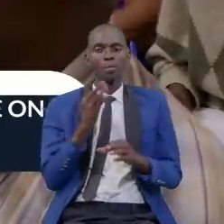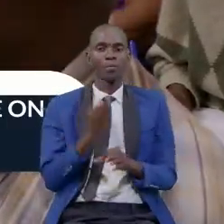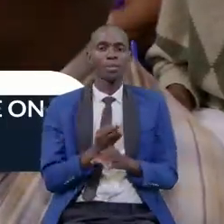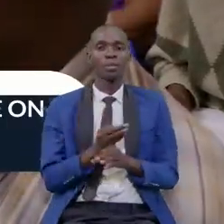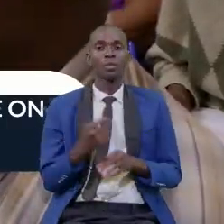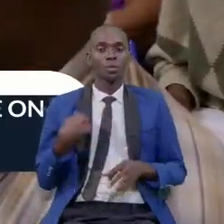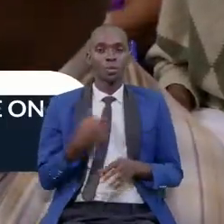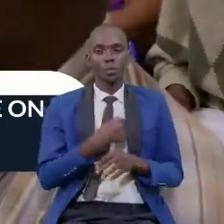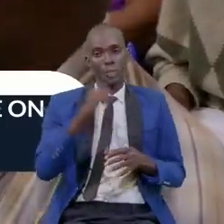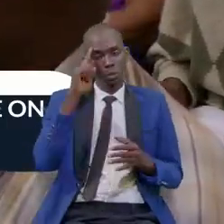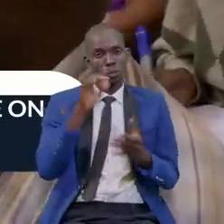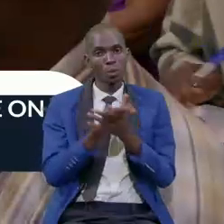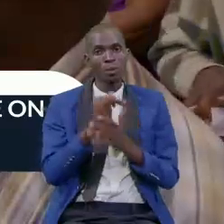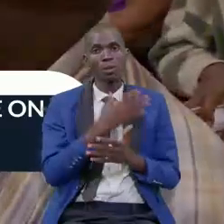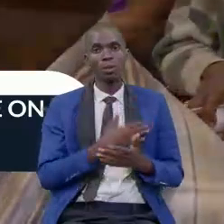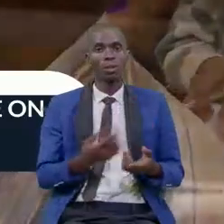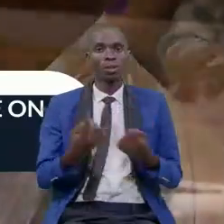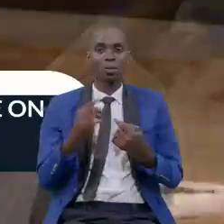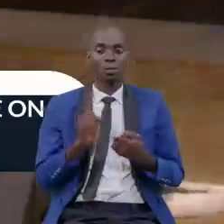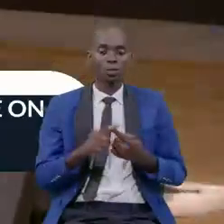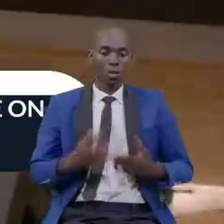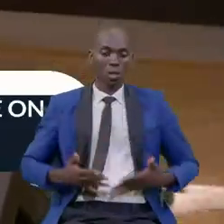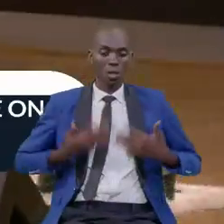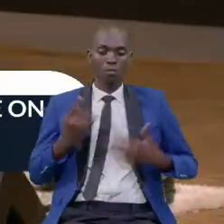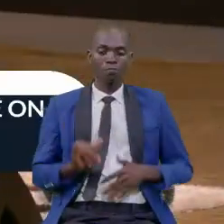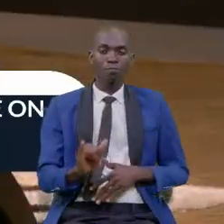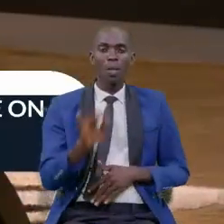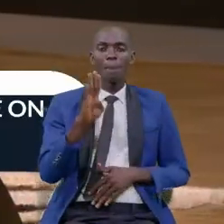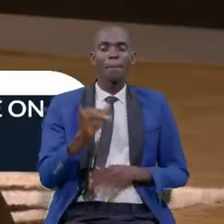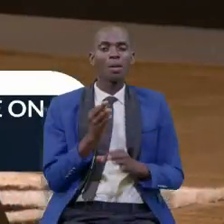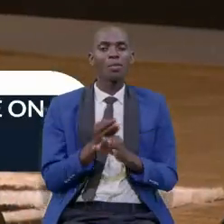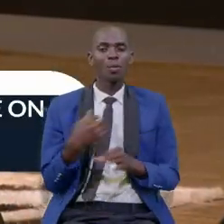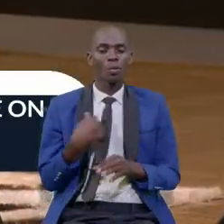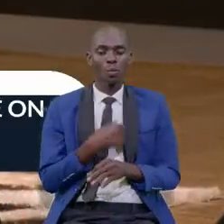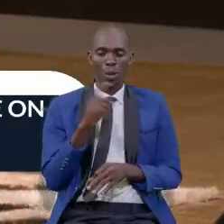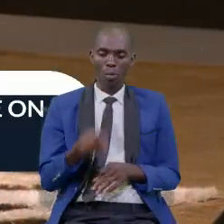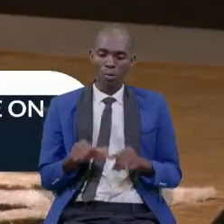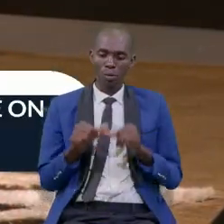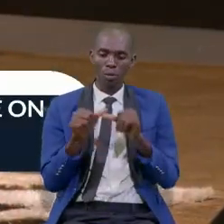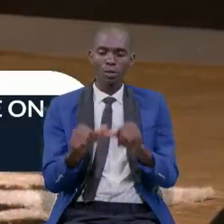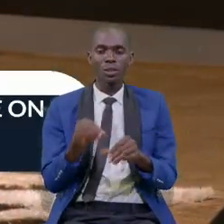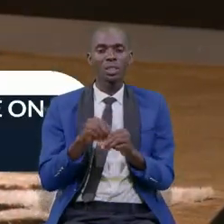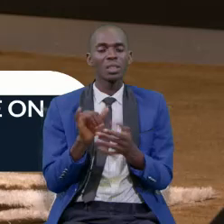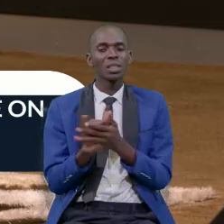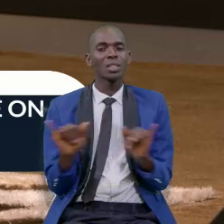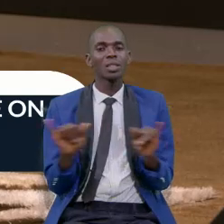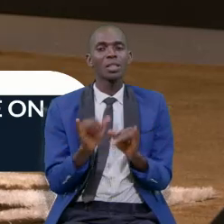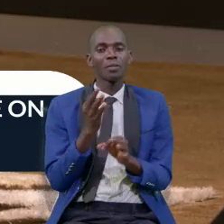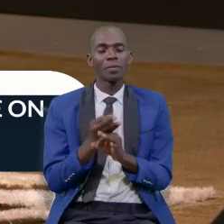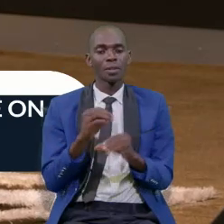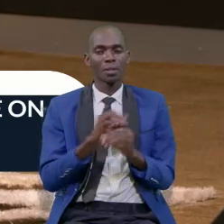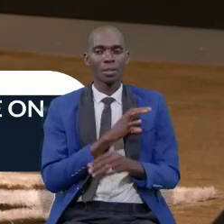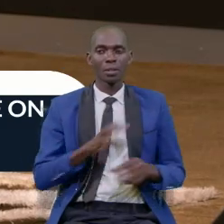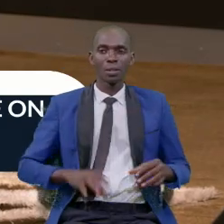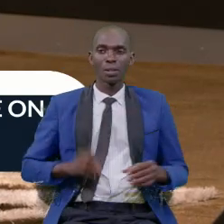believe that we came into life eternal by faith. We continue in that same faith in Christ, so